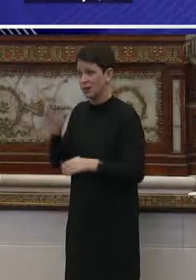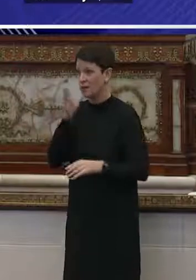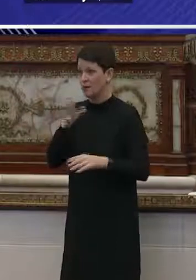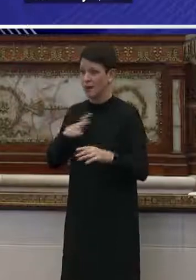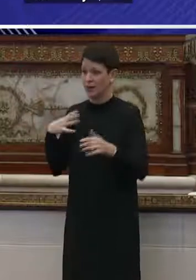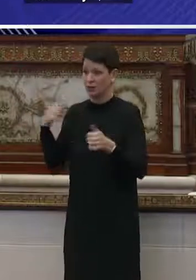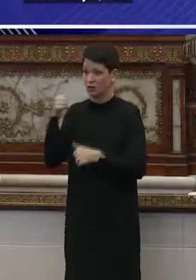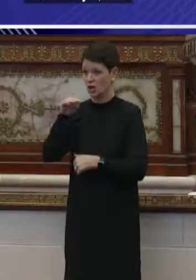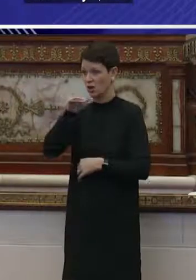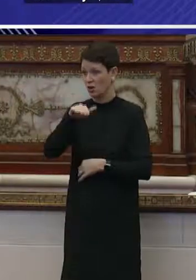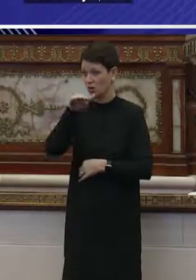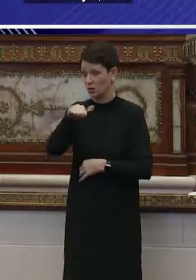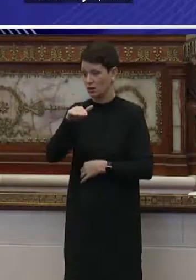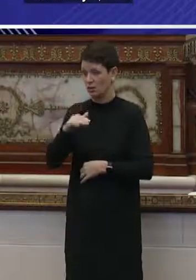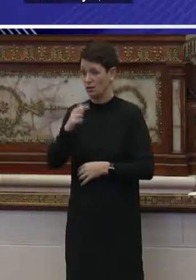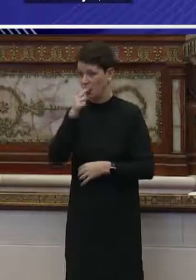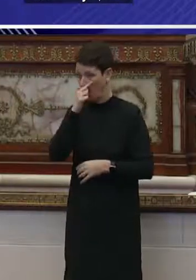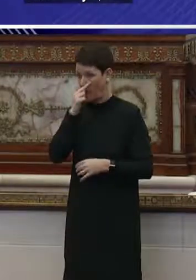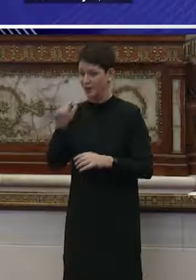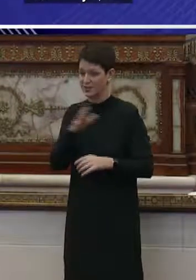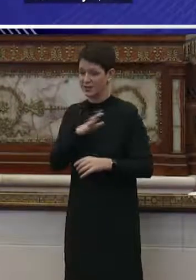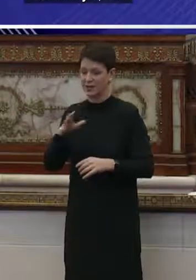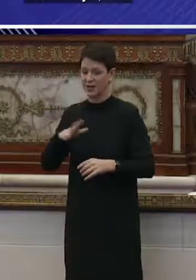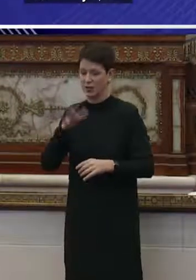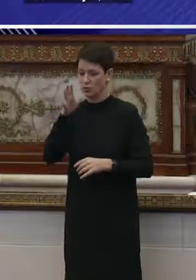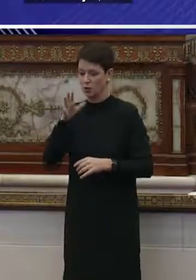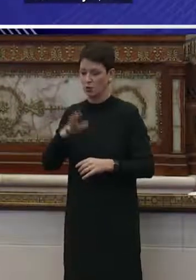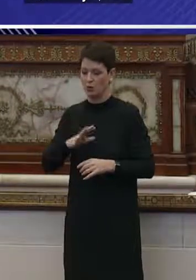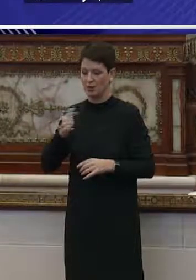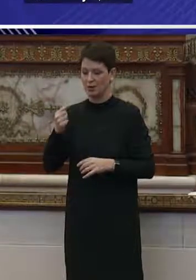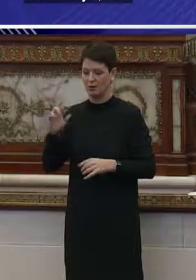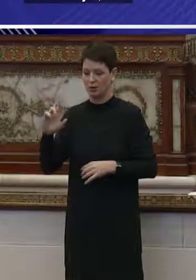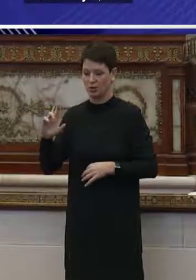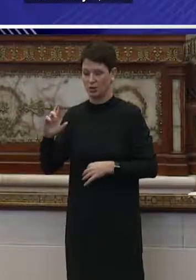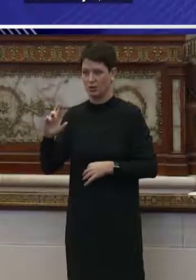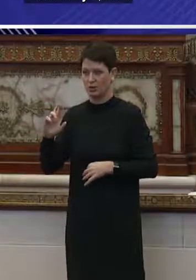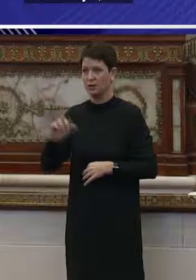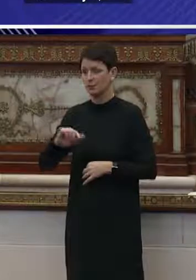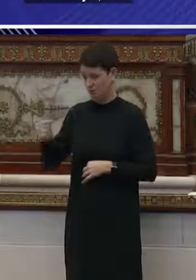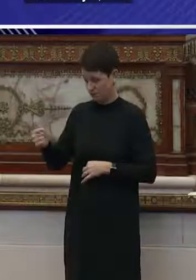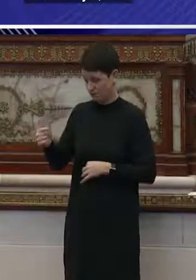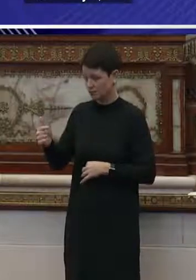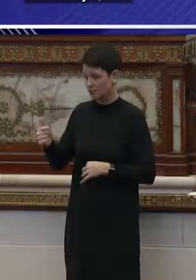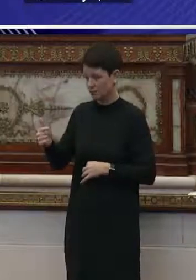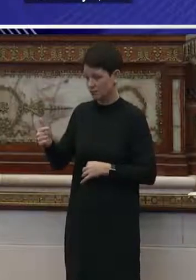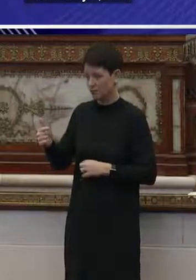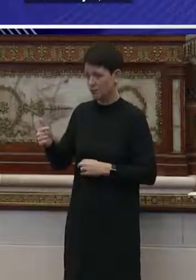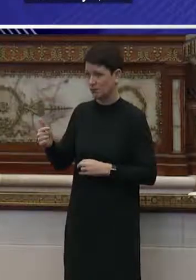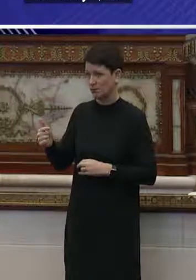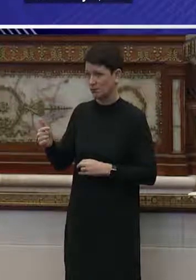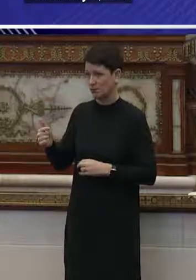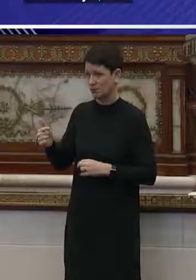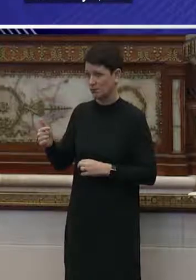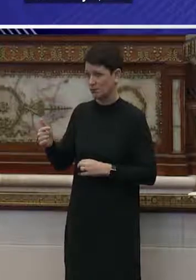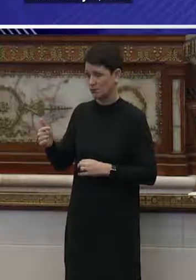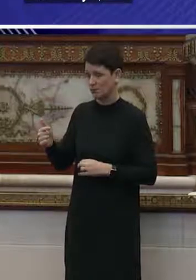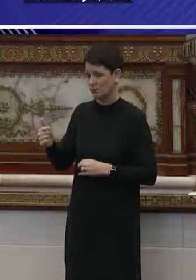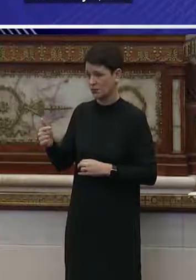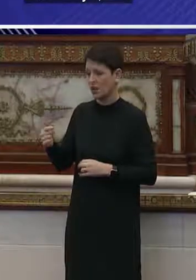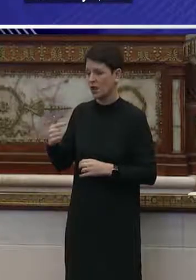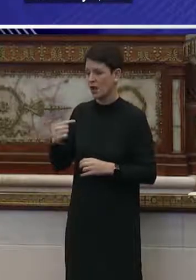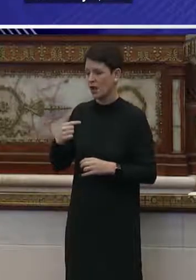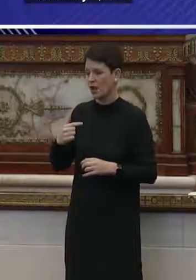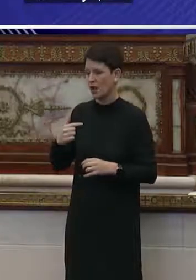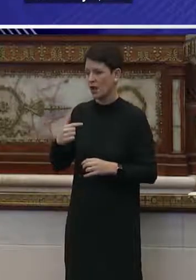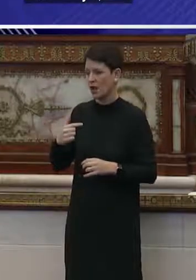Chair. Yes, ma'am. This is Councilmember Gilmore Richardson. Chair recognizes Councilwoman Gilmore Richardson. Yes, I